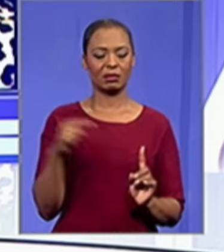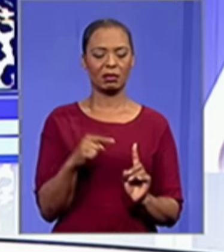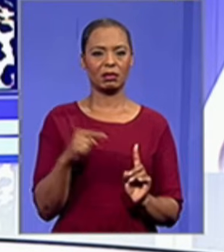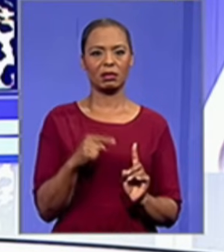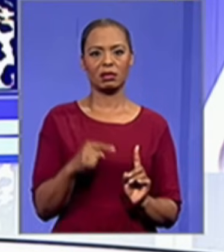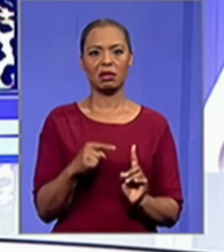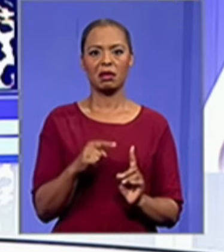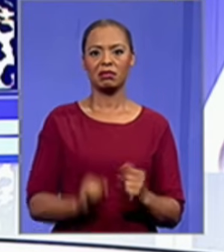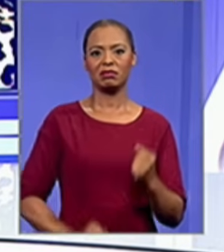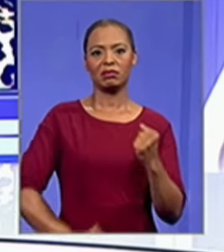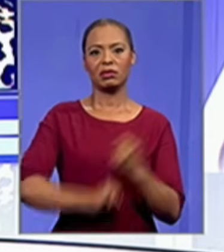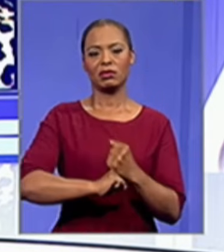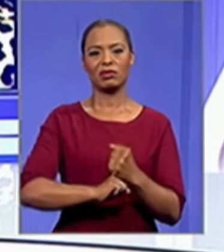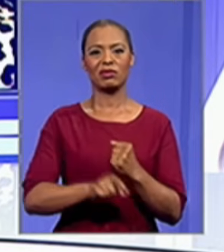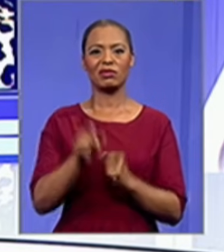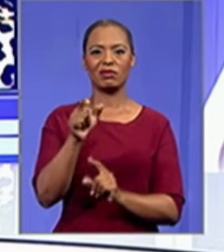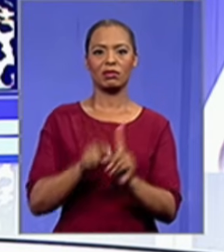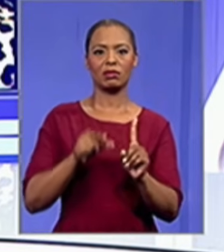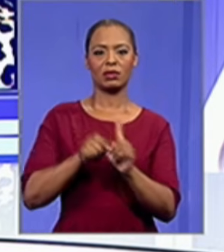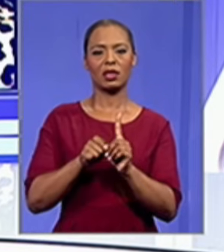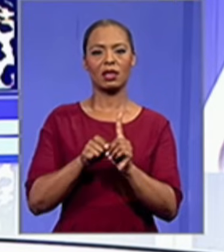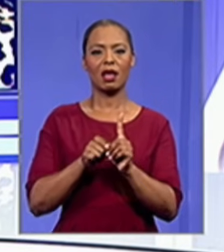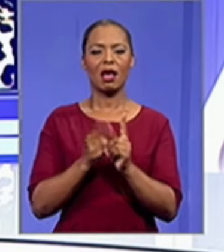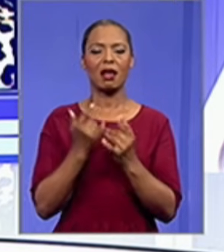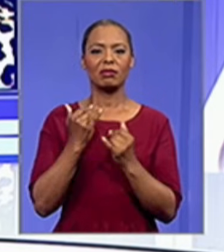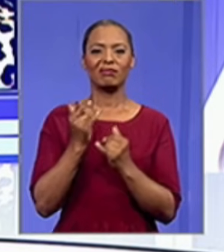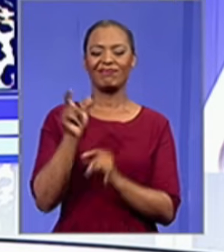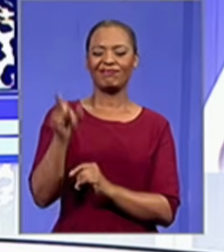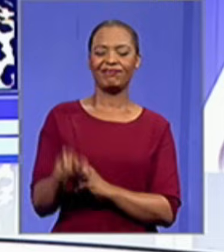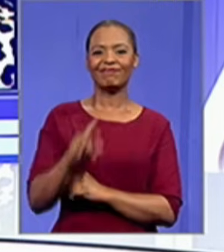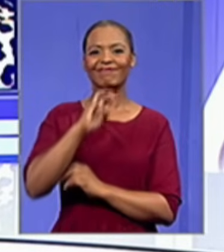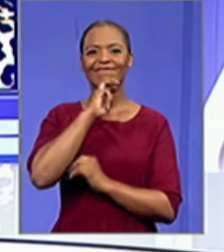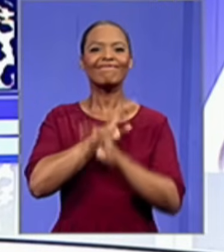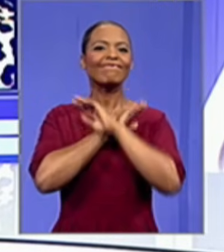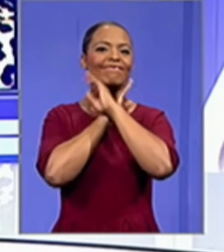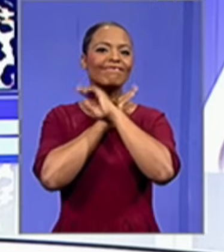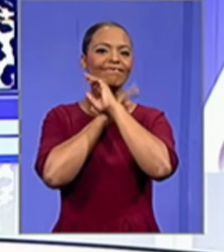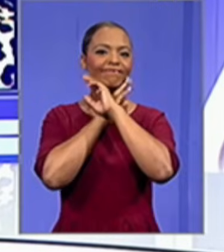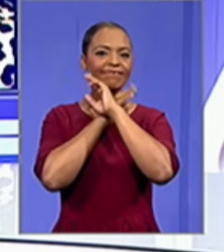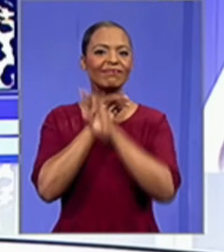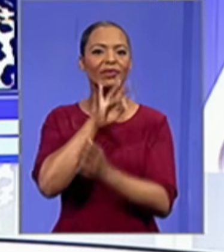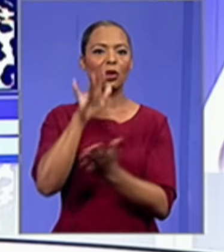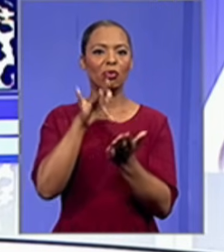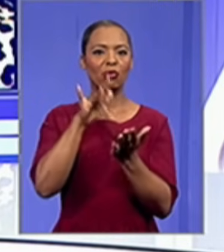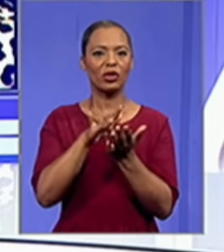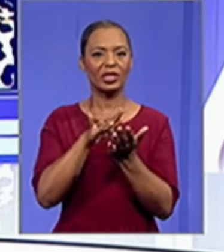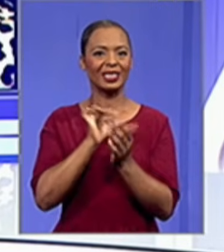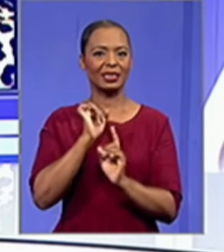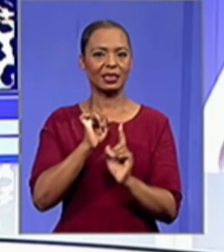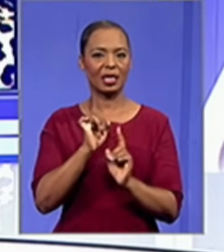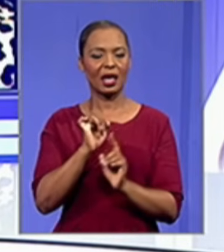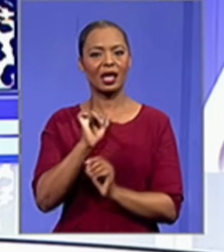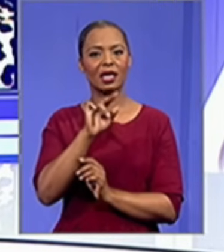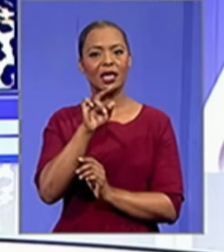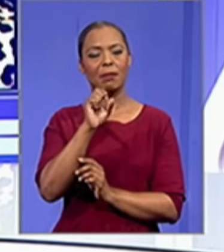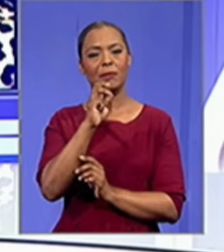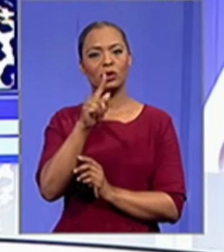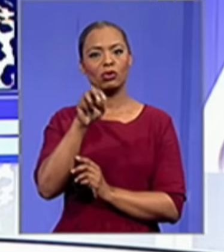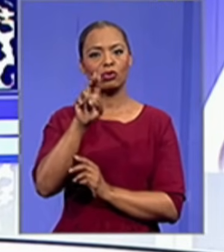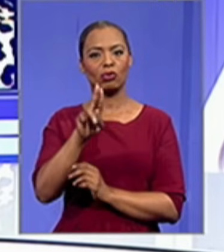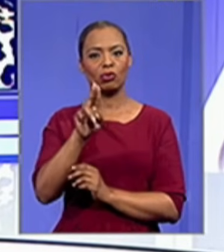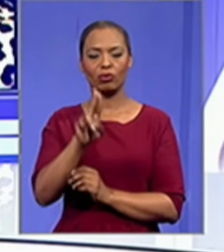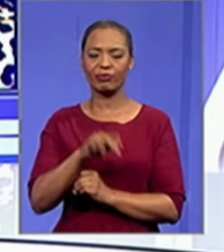sena maloka a go bea kgoši Misuzulu ka Zwelithini bjalo ka mohlatlami wa kgoši Goodwill Zwelithini. Se ke go ya